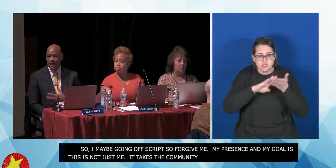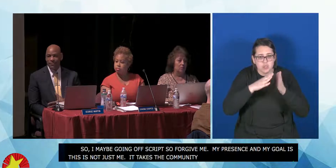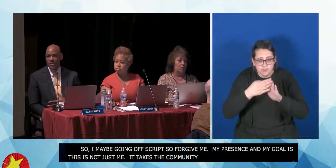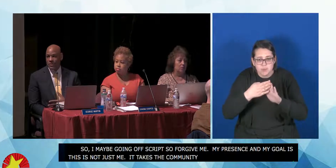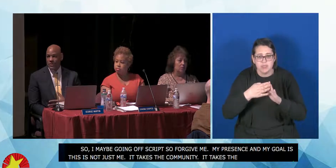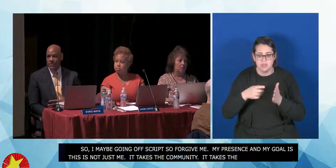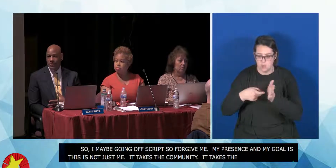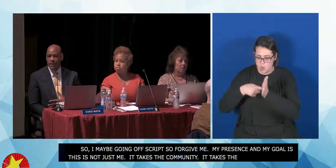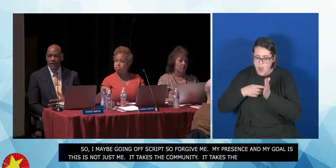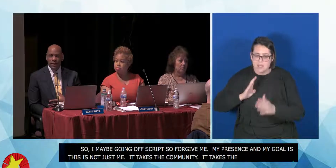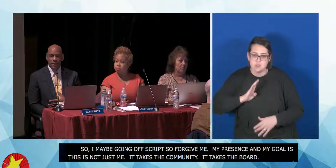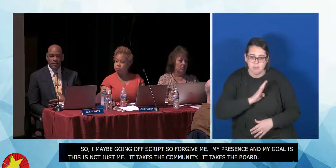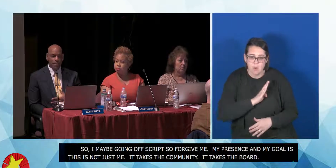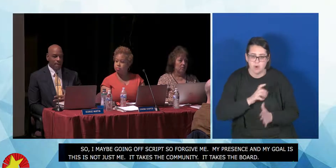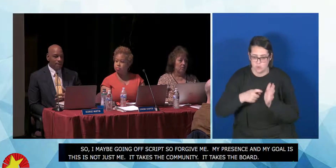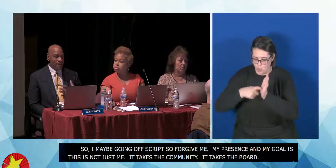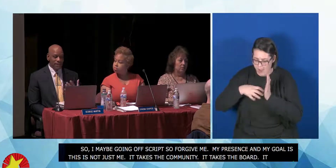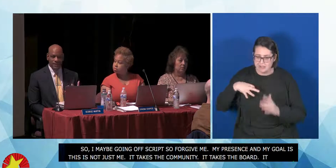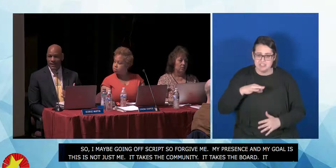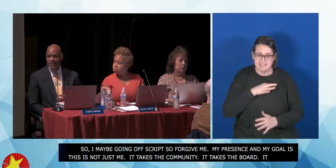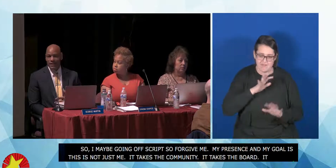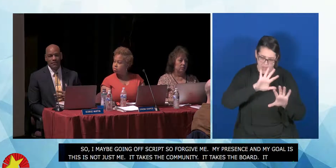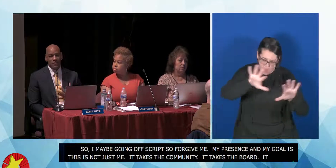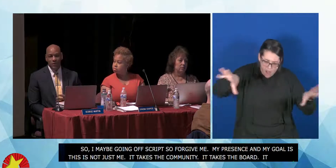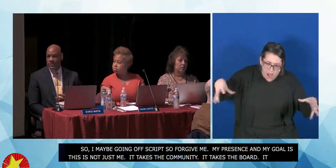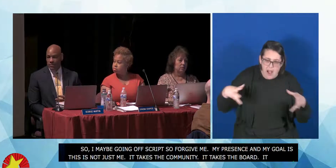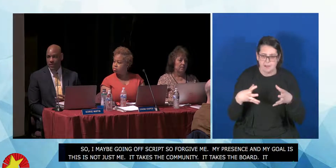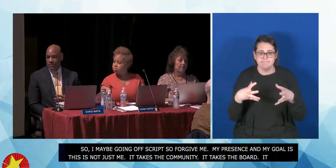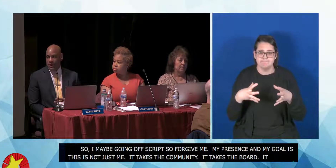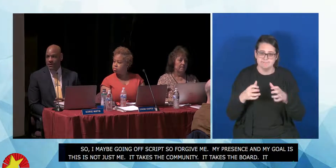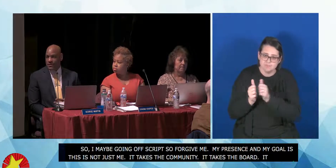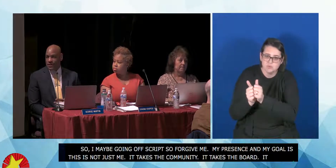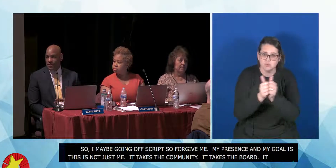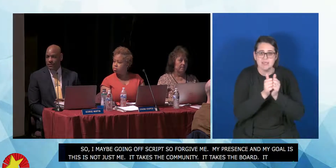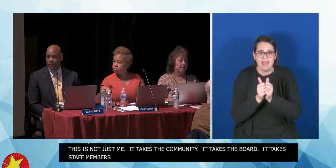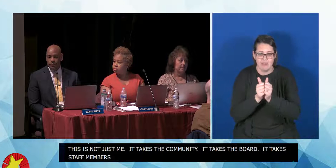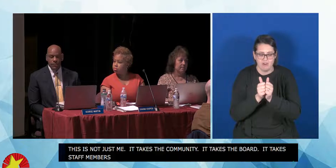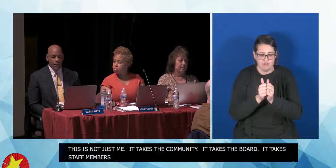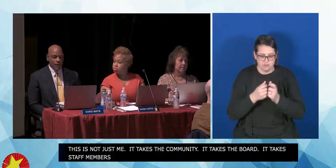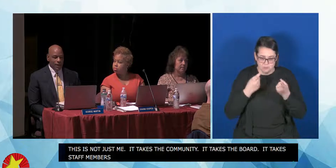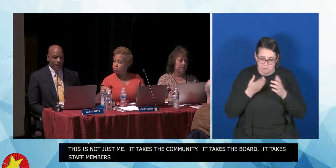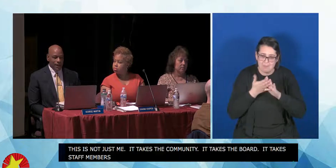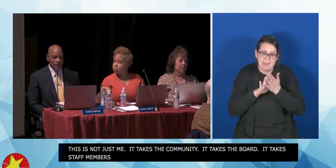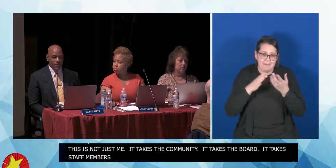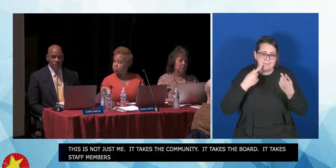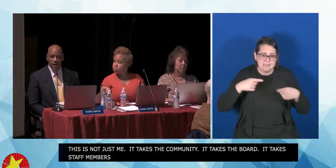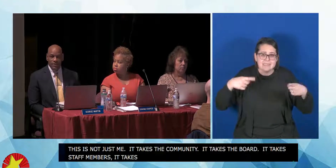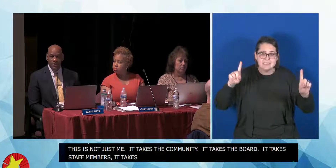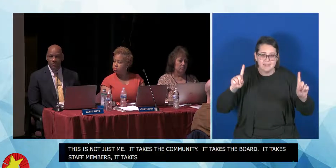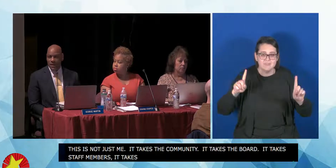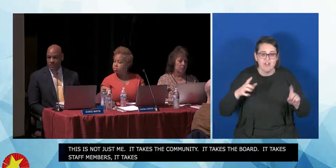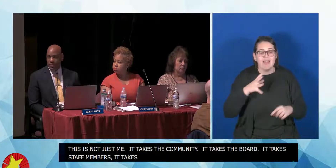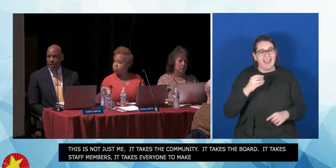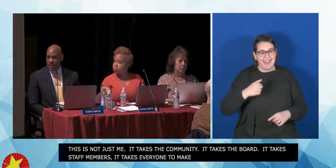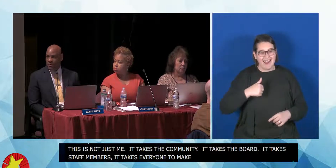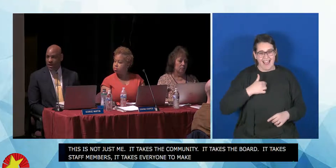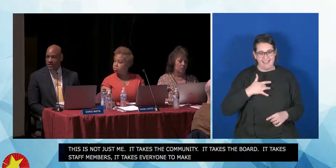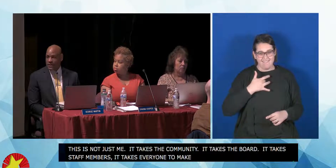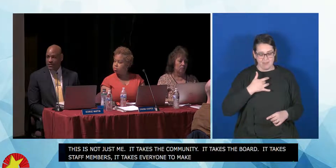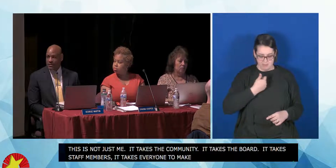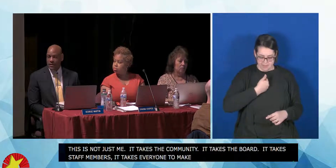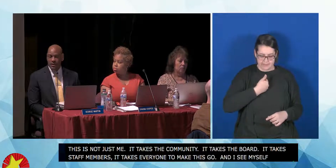takes staff members. It takes everyone to make this go. And I see myself as a part of